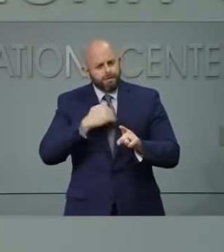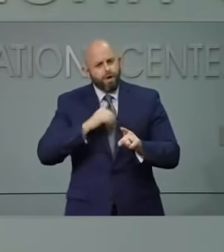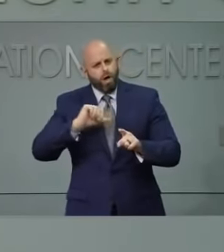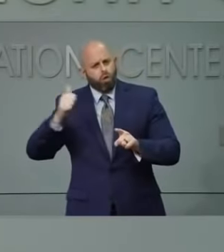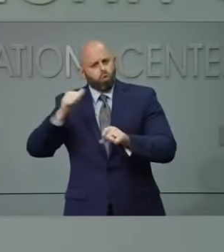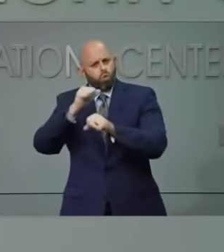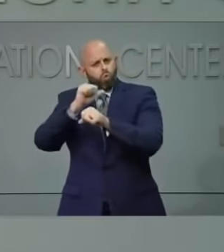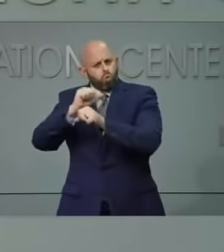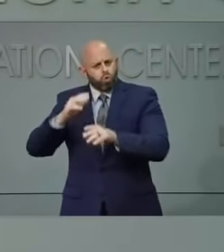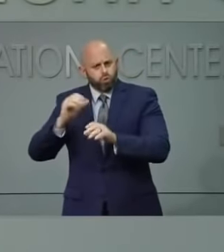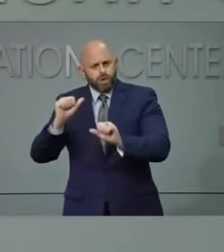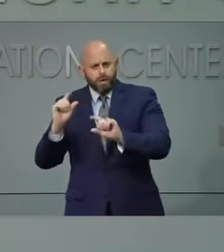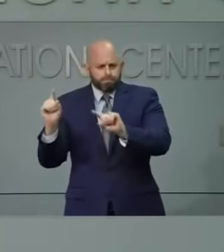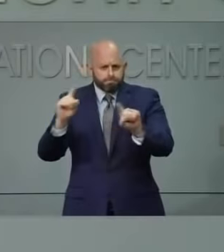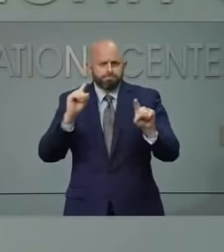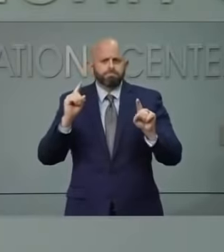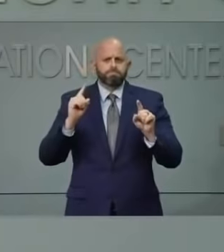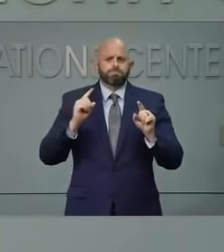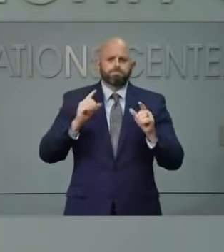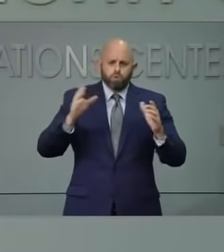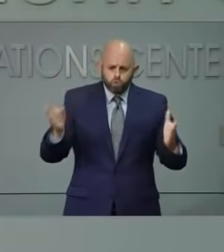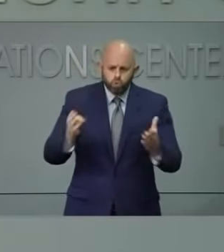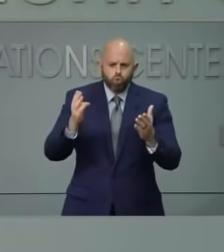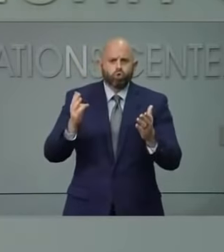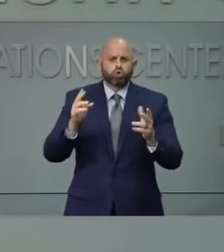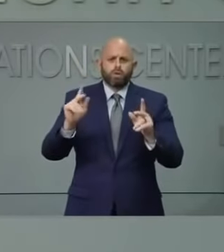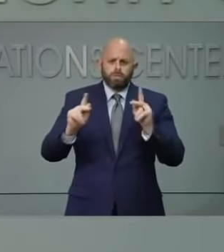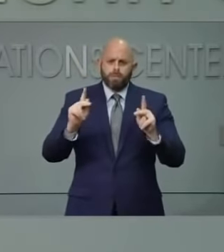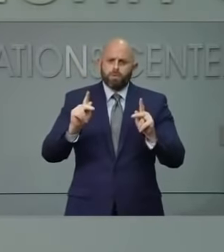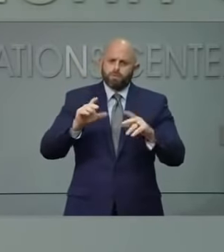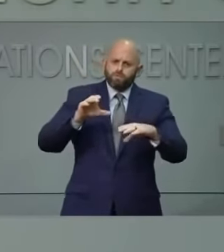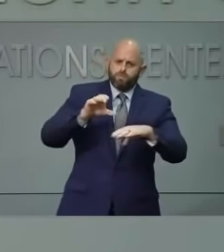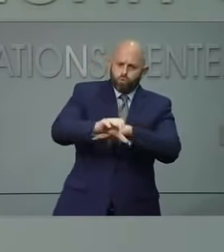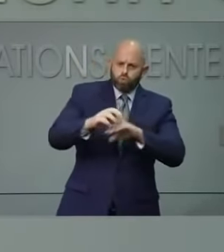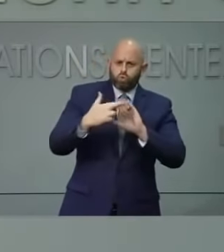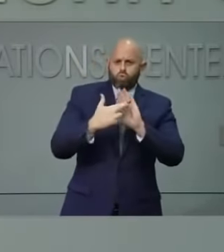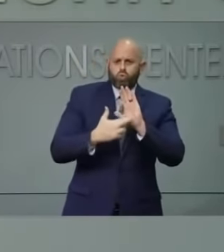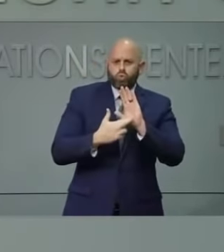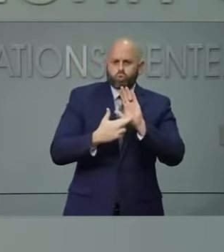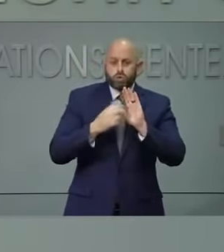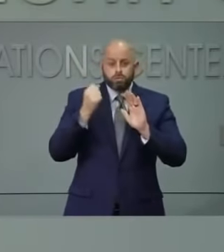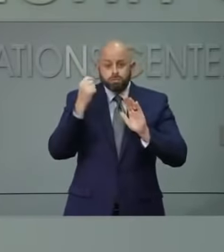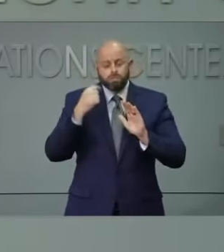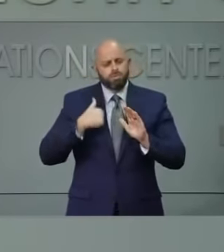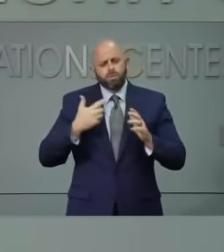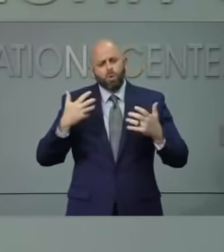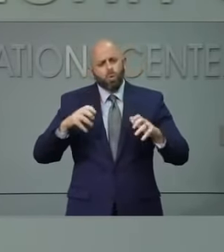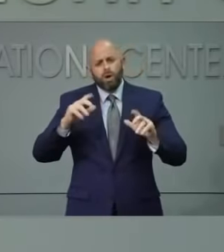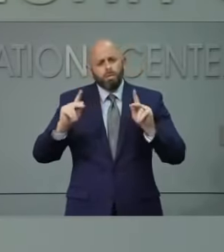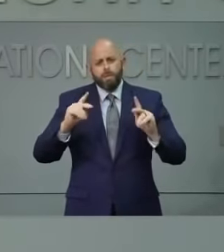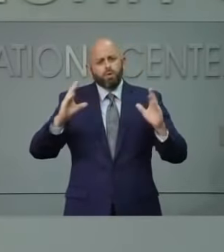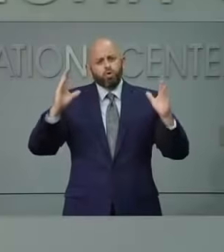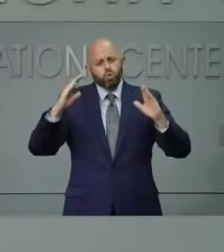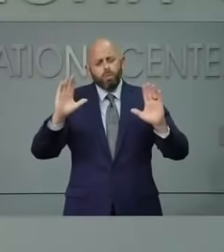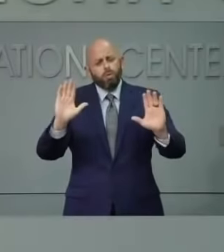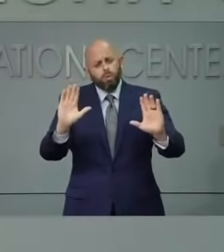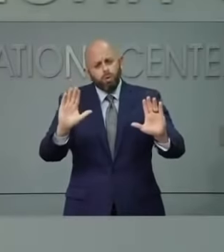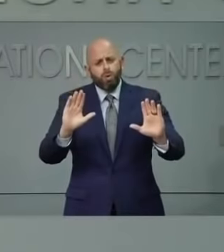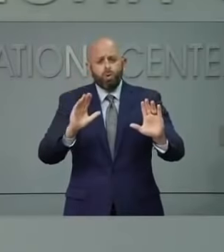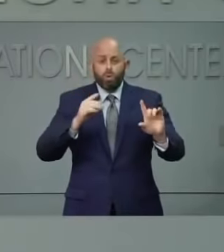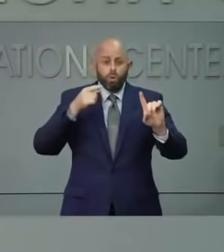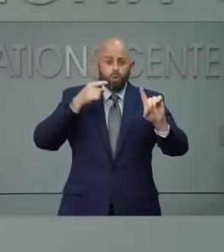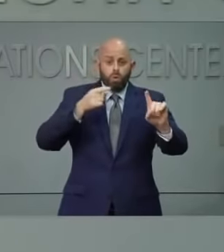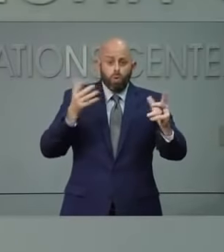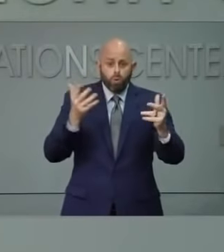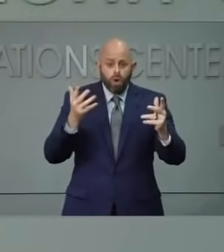we are encouraging that. Like I say, we're not instituting these orders to get people in trouble. We're trying to provide these